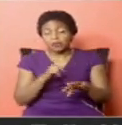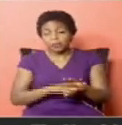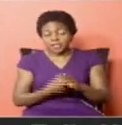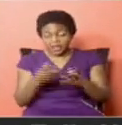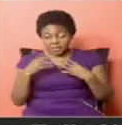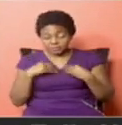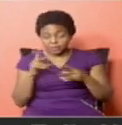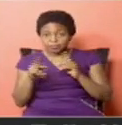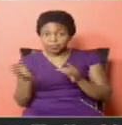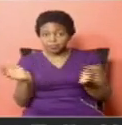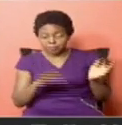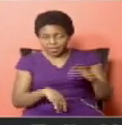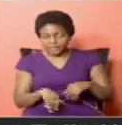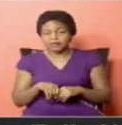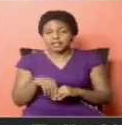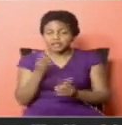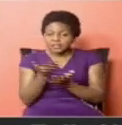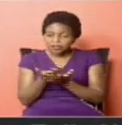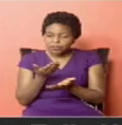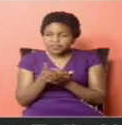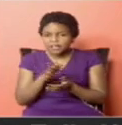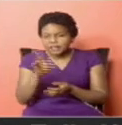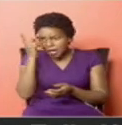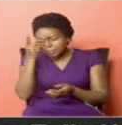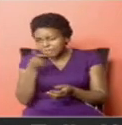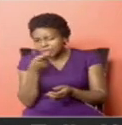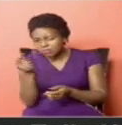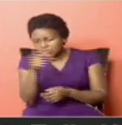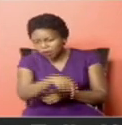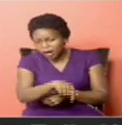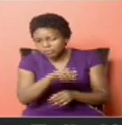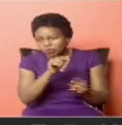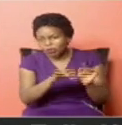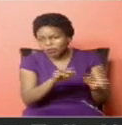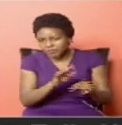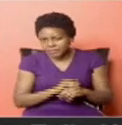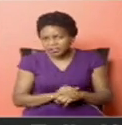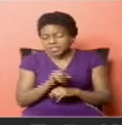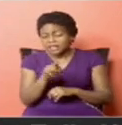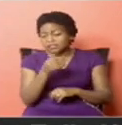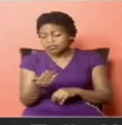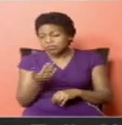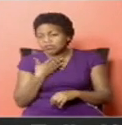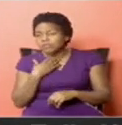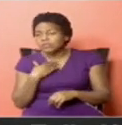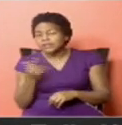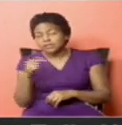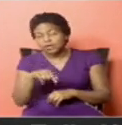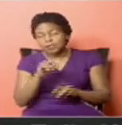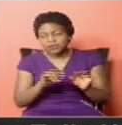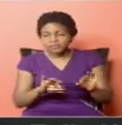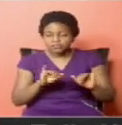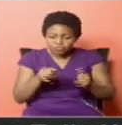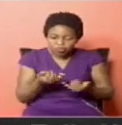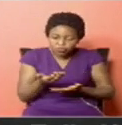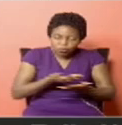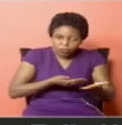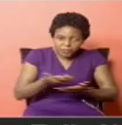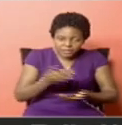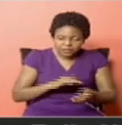asked their parents to come to our office because they wanted to say something. They were yearning to communicate. The